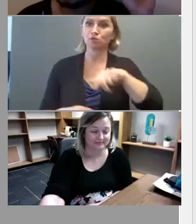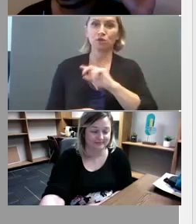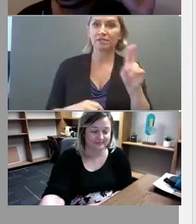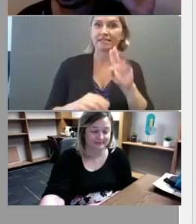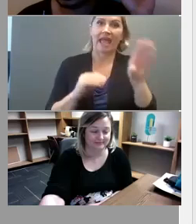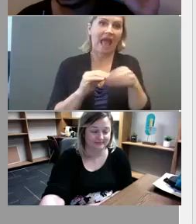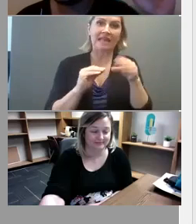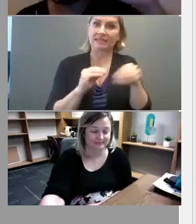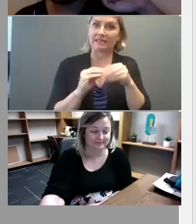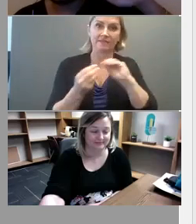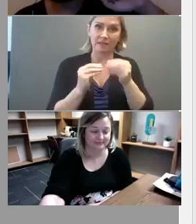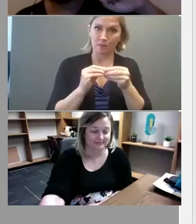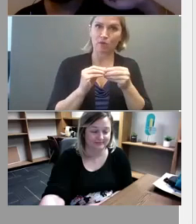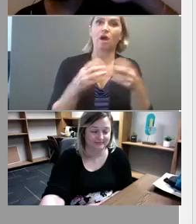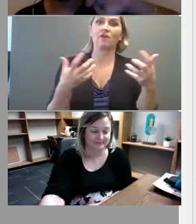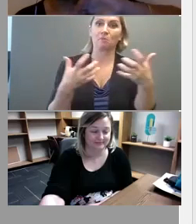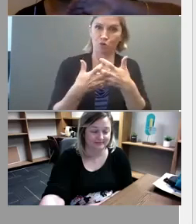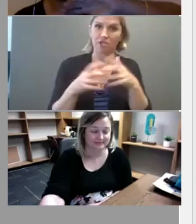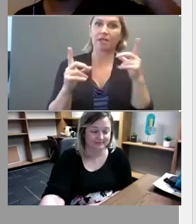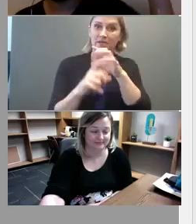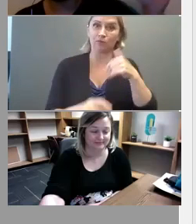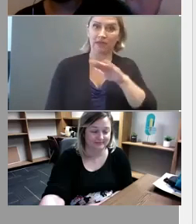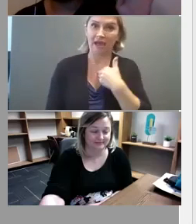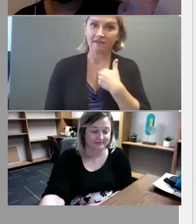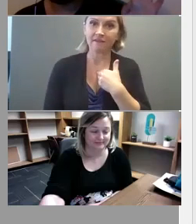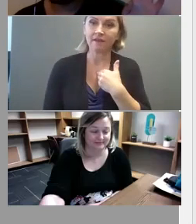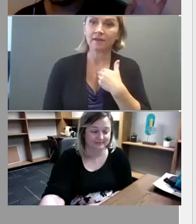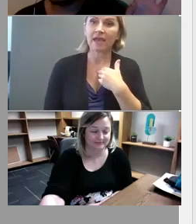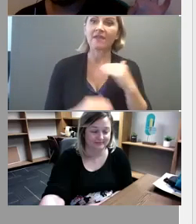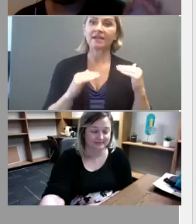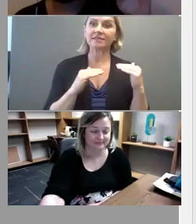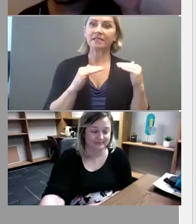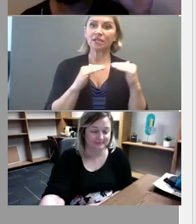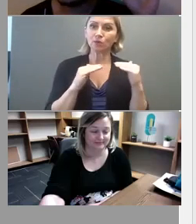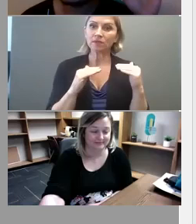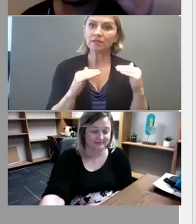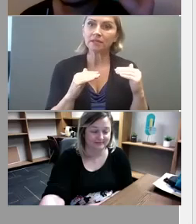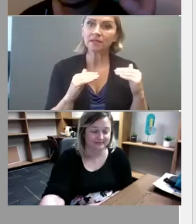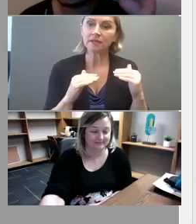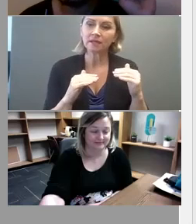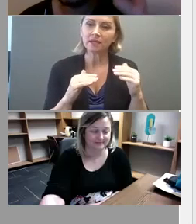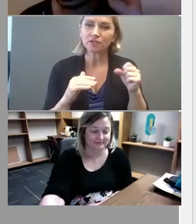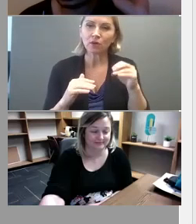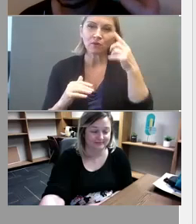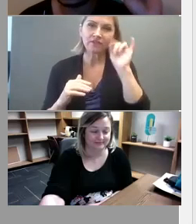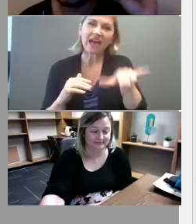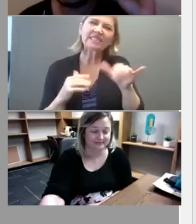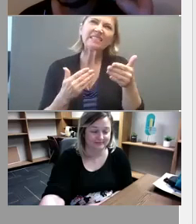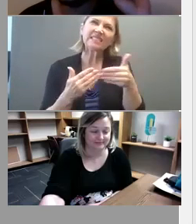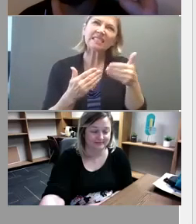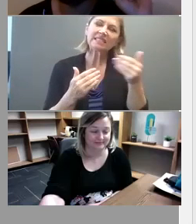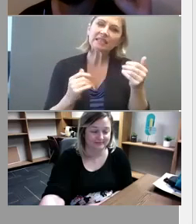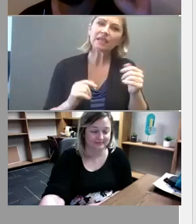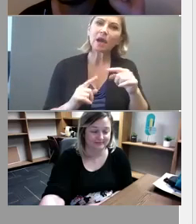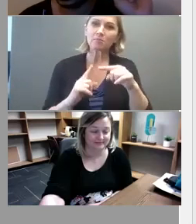up the number of merging complexities that we have, and it is equally applicable to all of them. In that sense, it is easy, plus it is